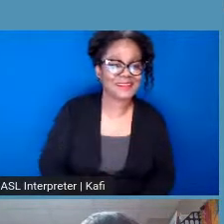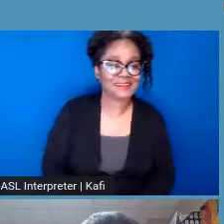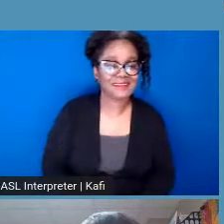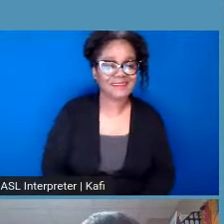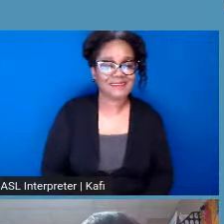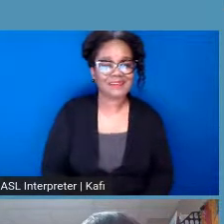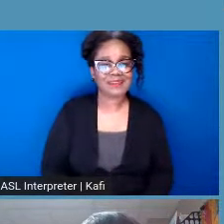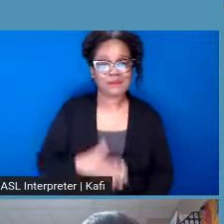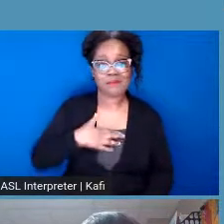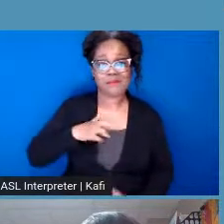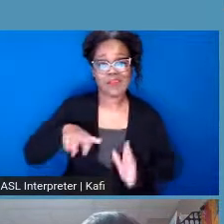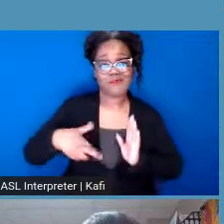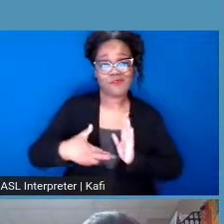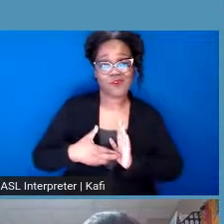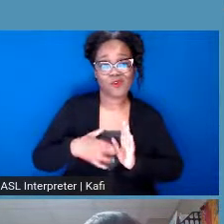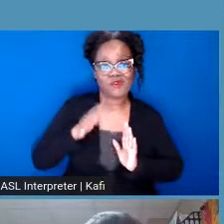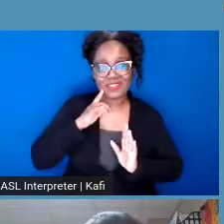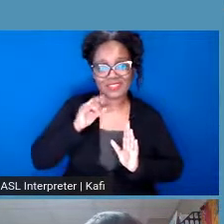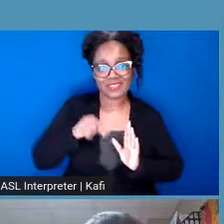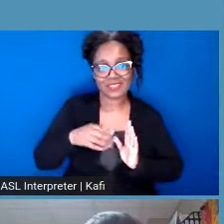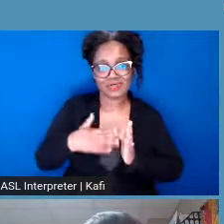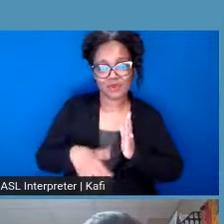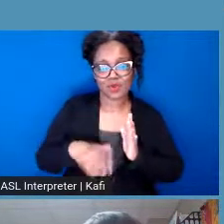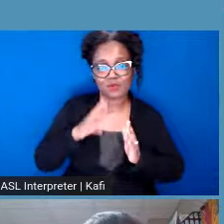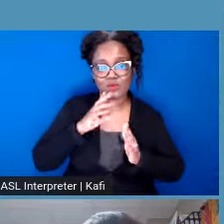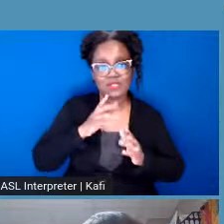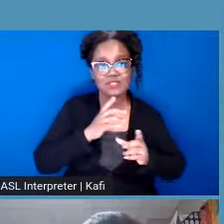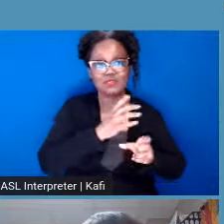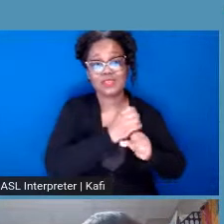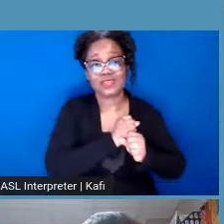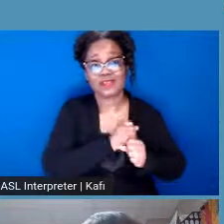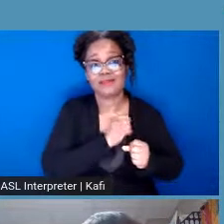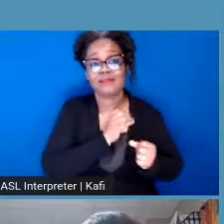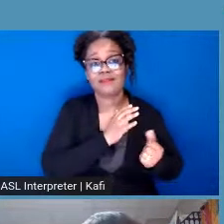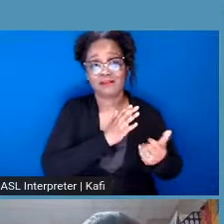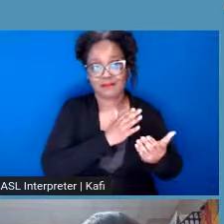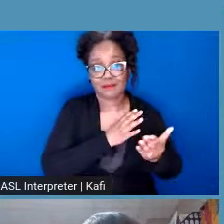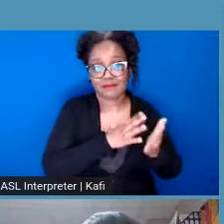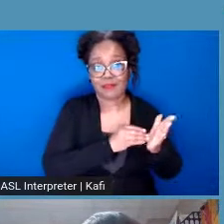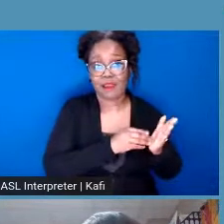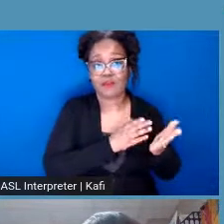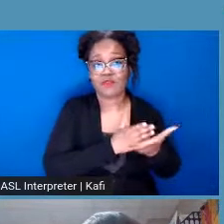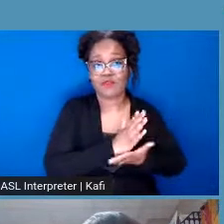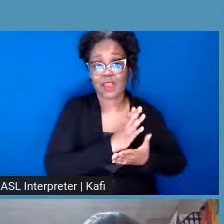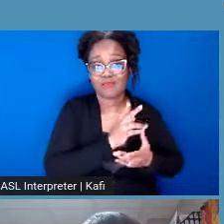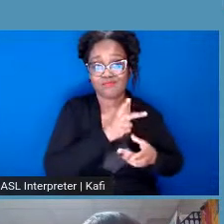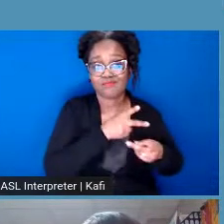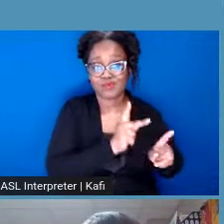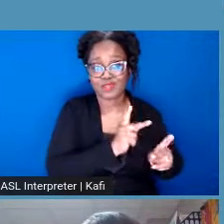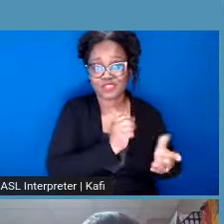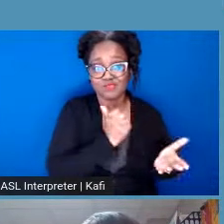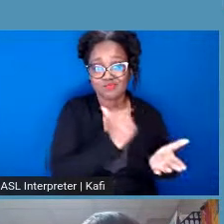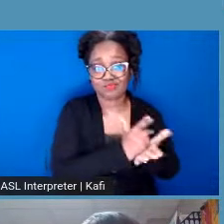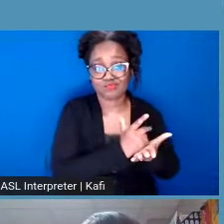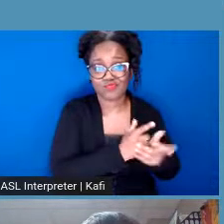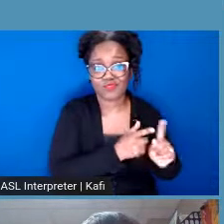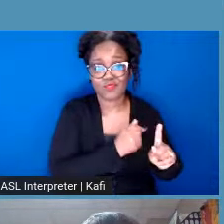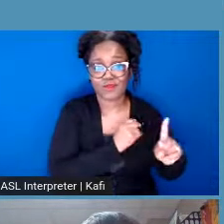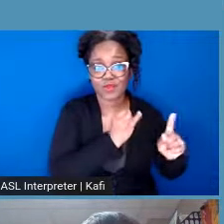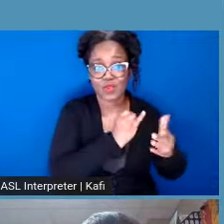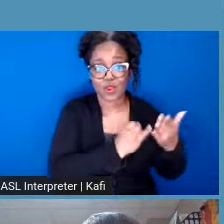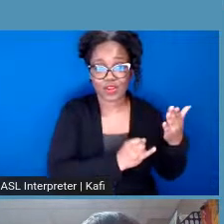and specifically, I secured the copyright permissions from the artist's estate, and here we